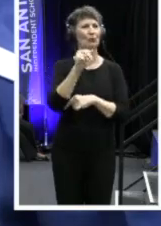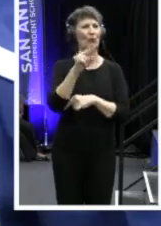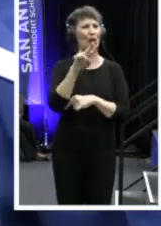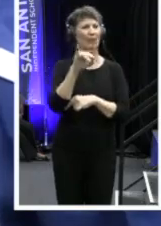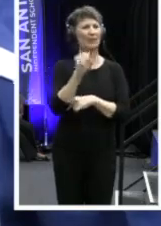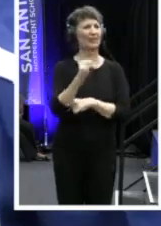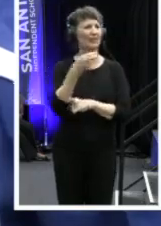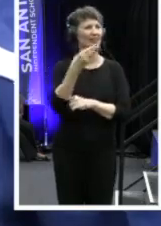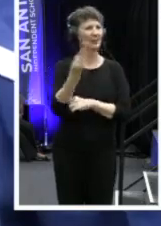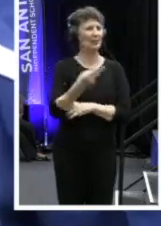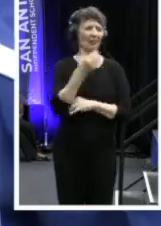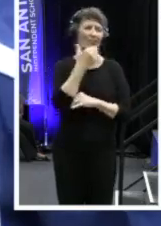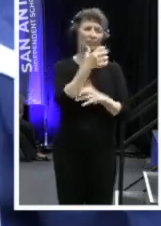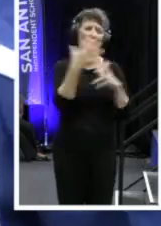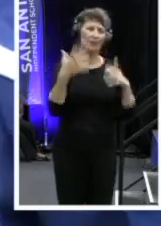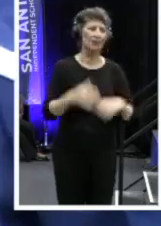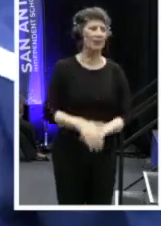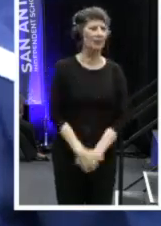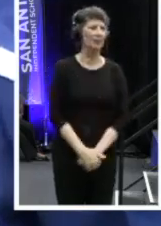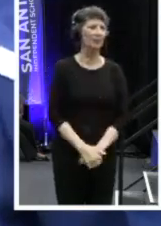much.